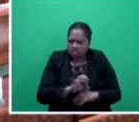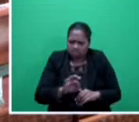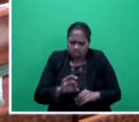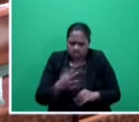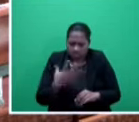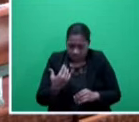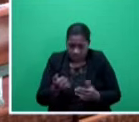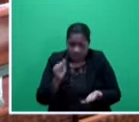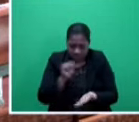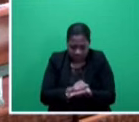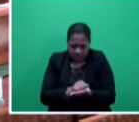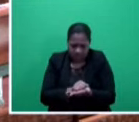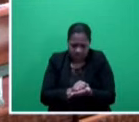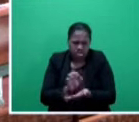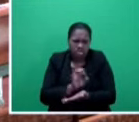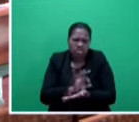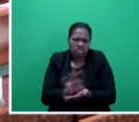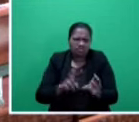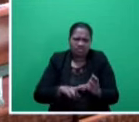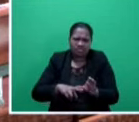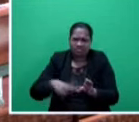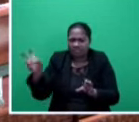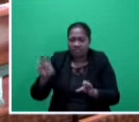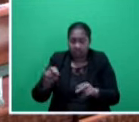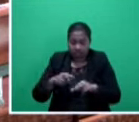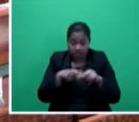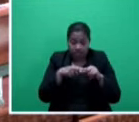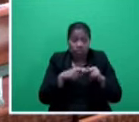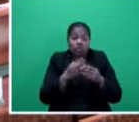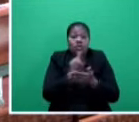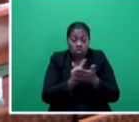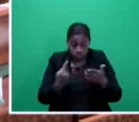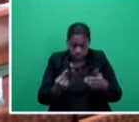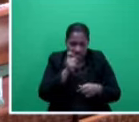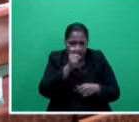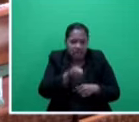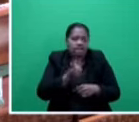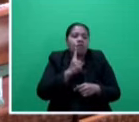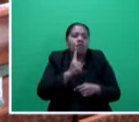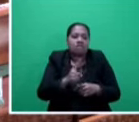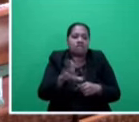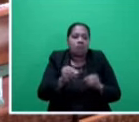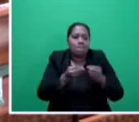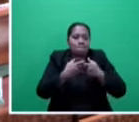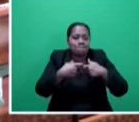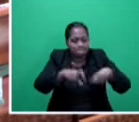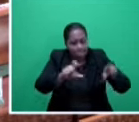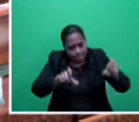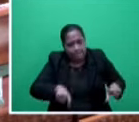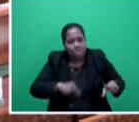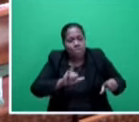be expelled from Fiji except pursuant to an order of a court or